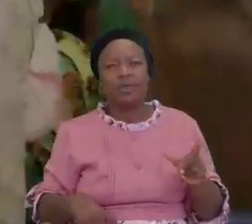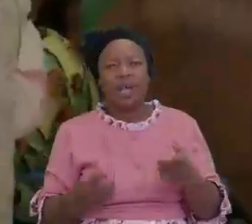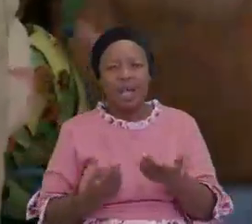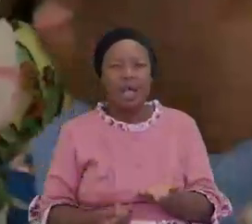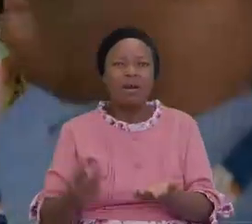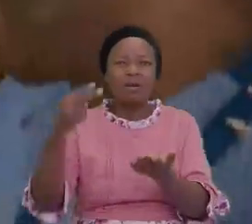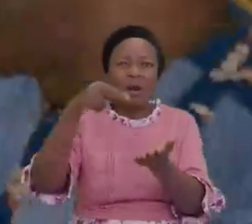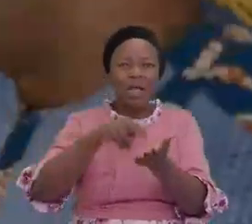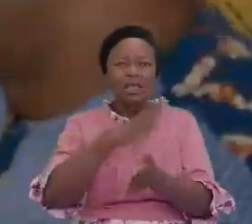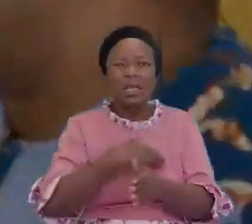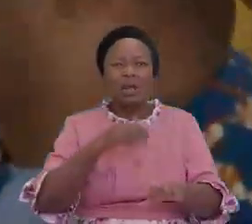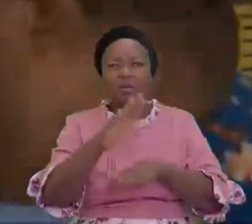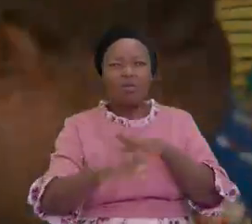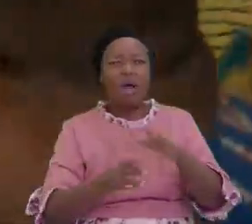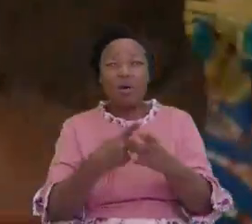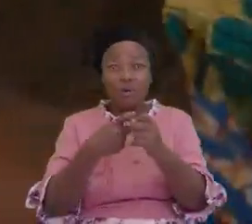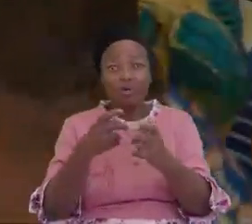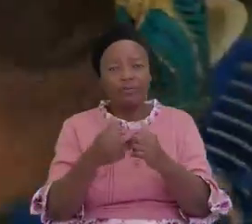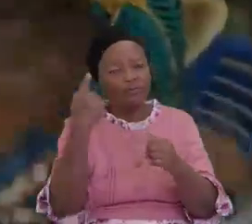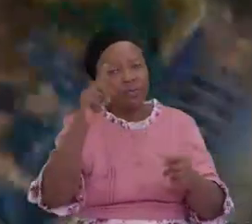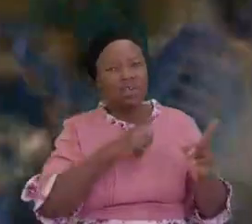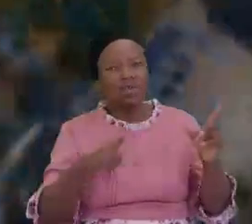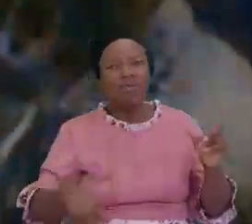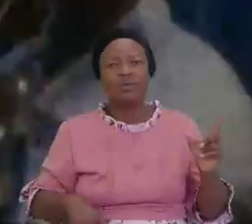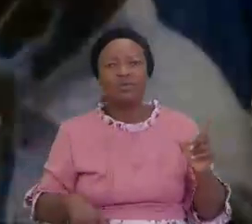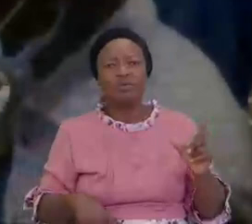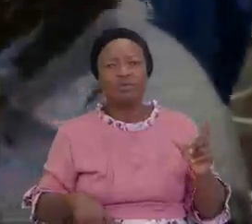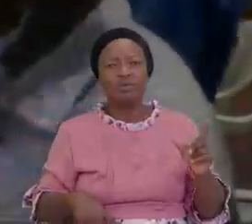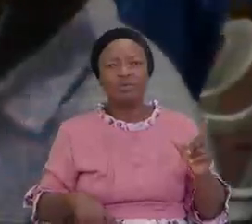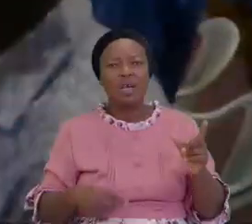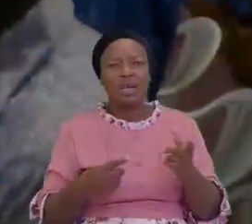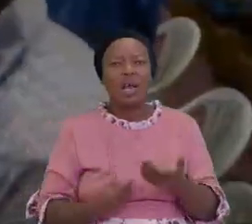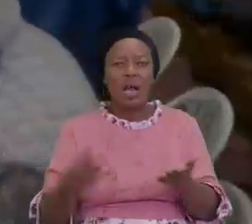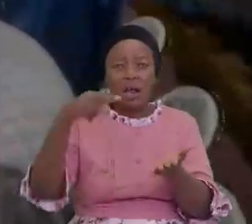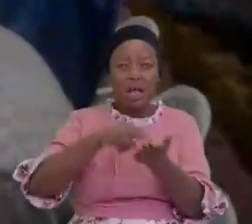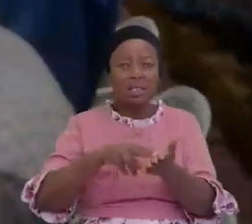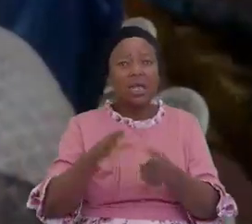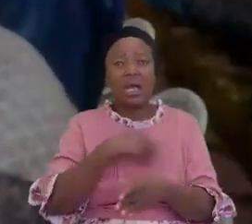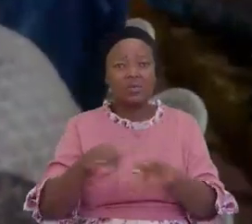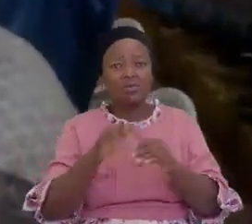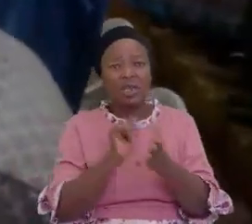Arise and run for the Lord. Arise and do what he has called you to do.